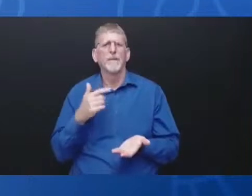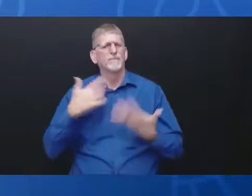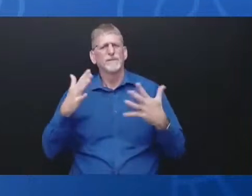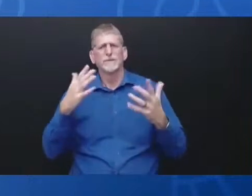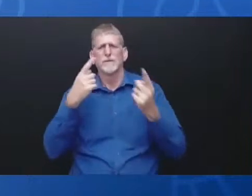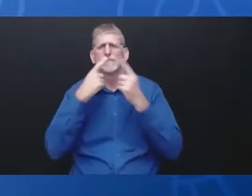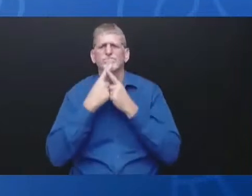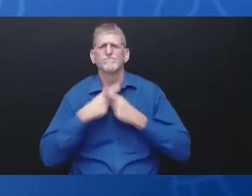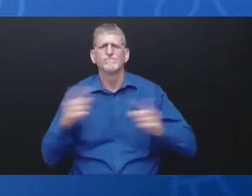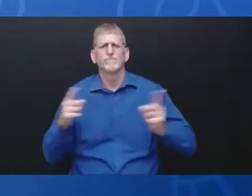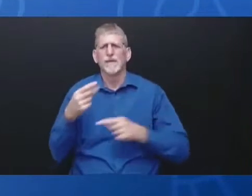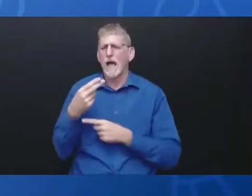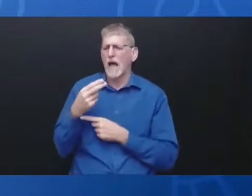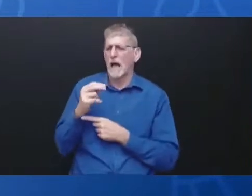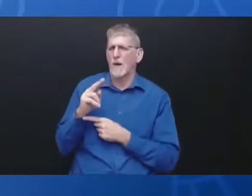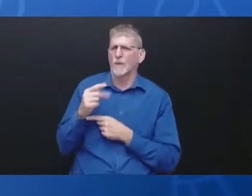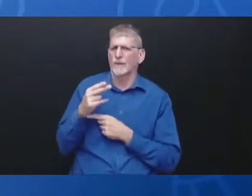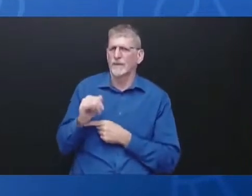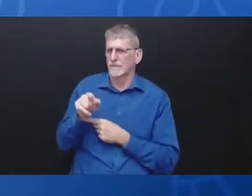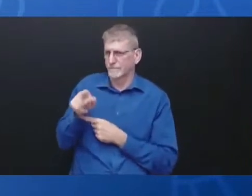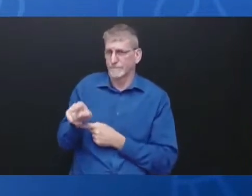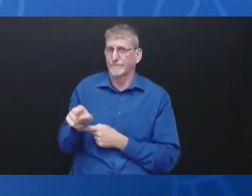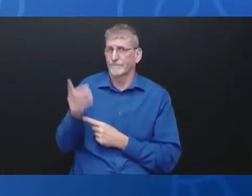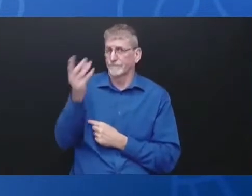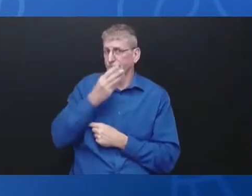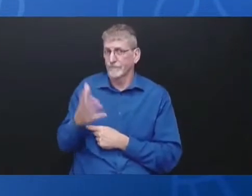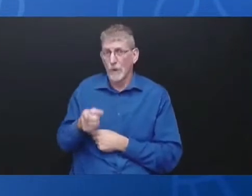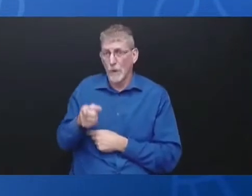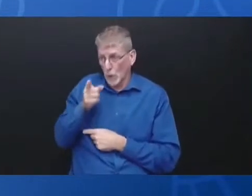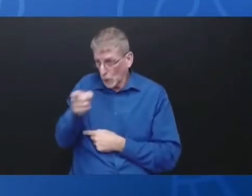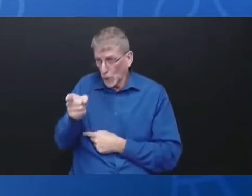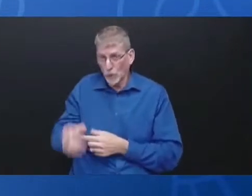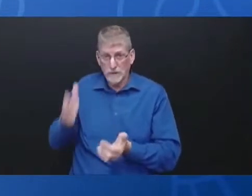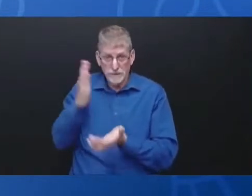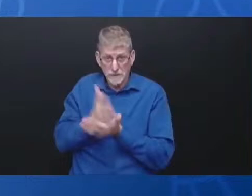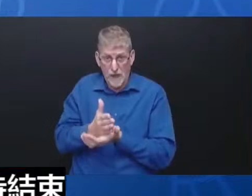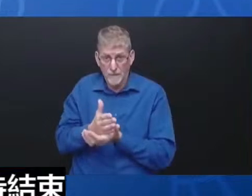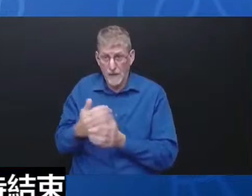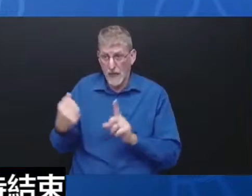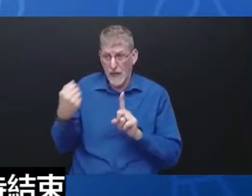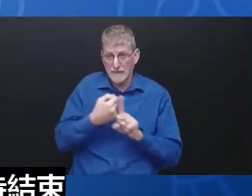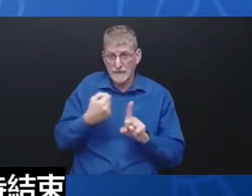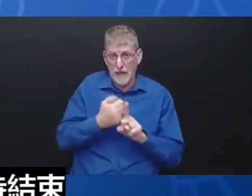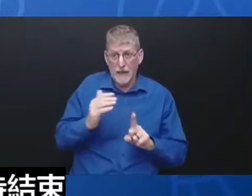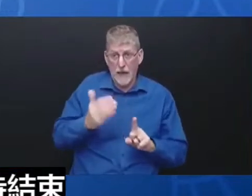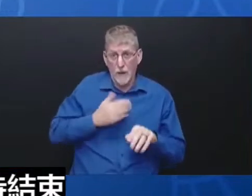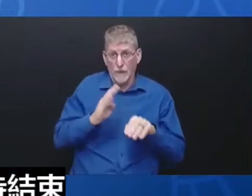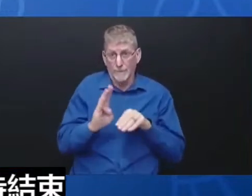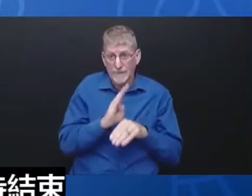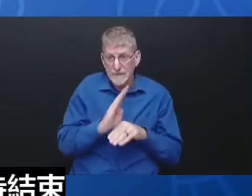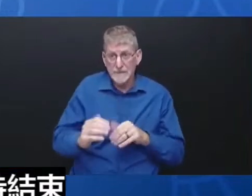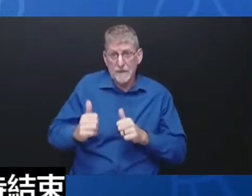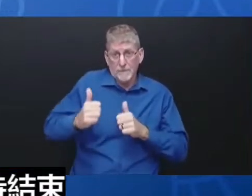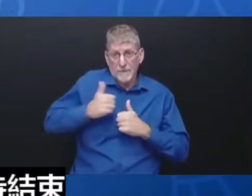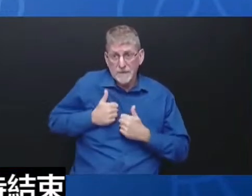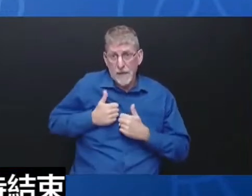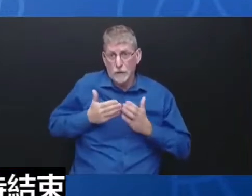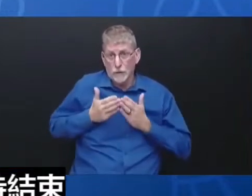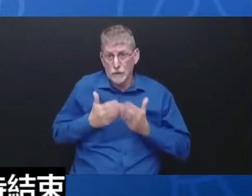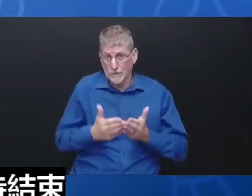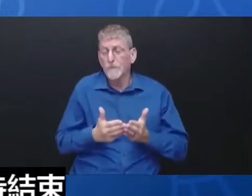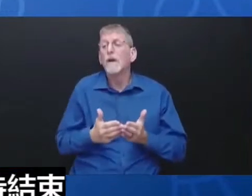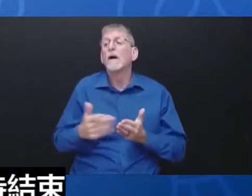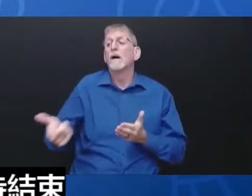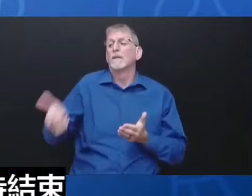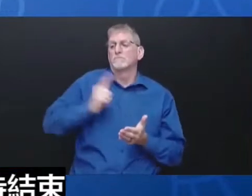will end when you end the attack on both commercial and military ships in that region. So